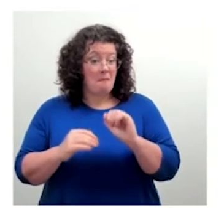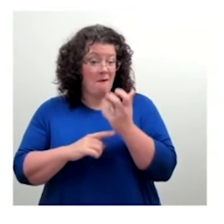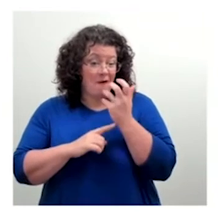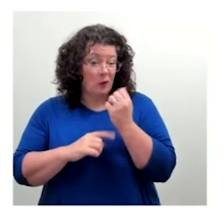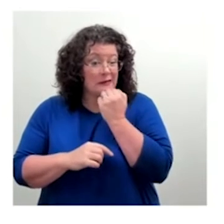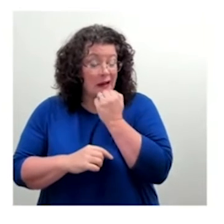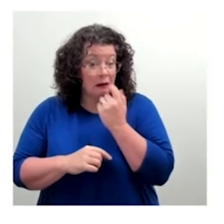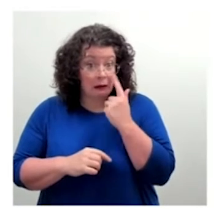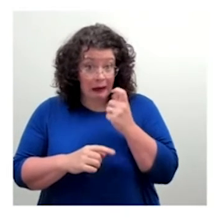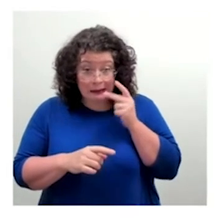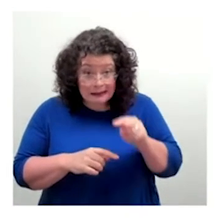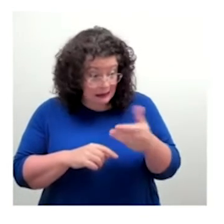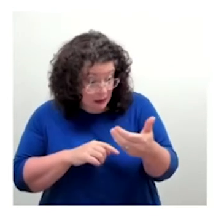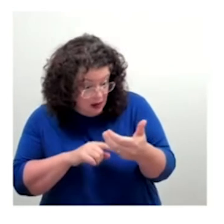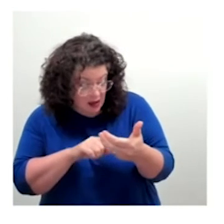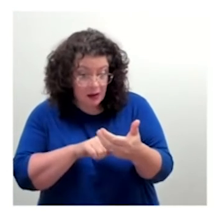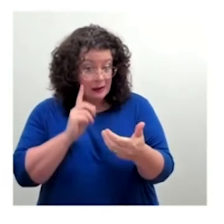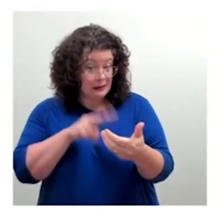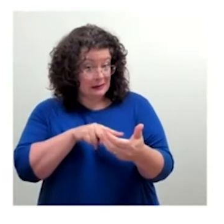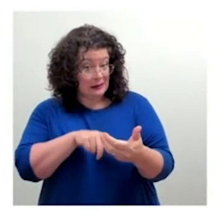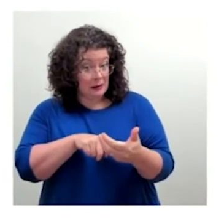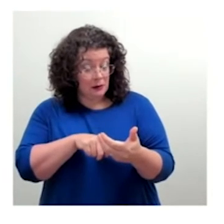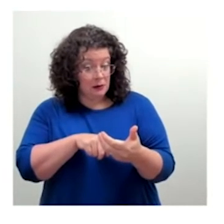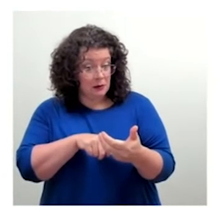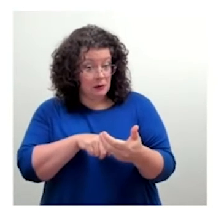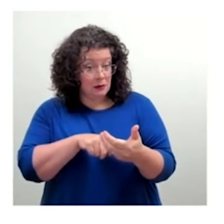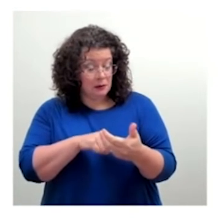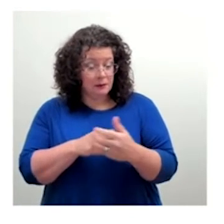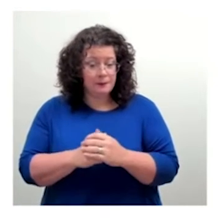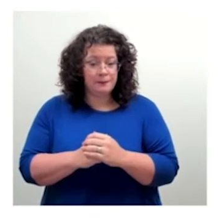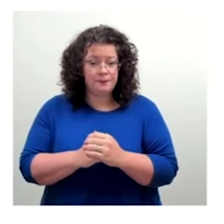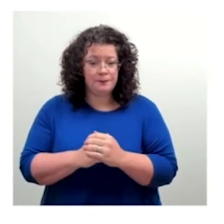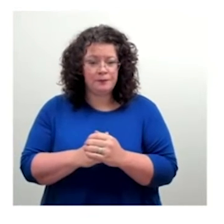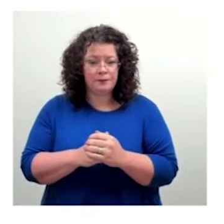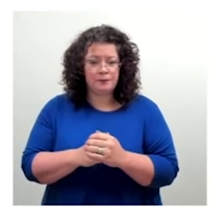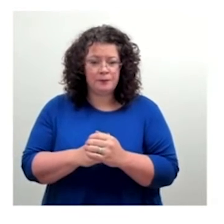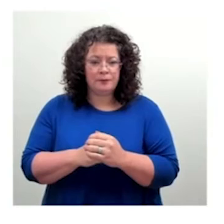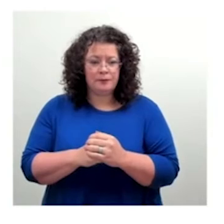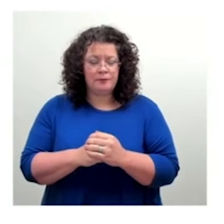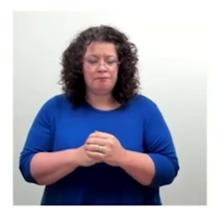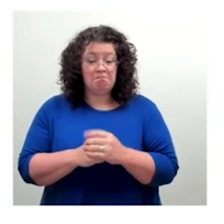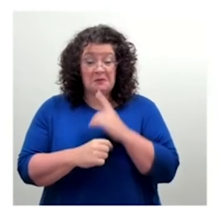easy to see, if at least half the people can see it on the most popular size device.